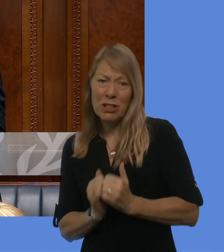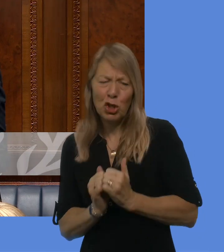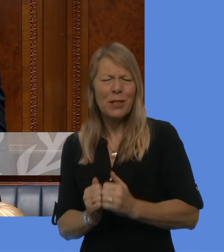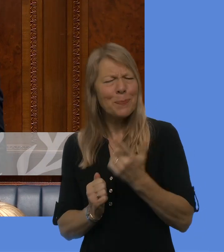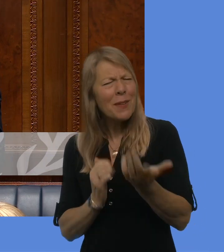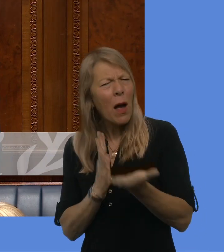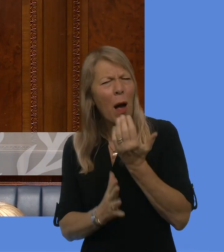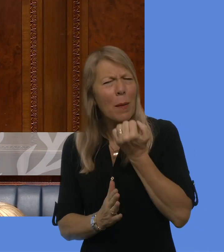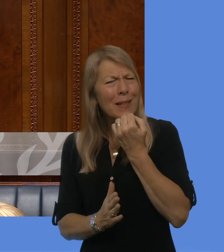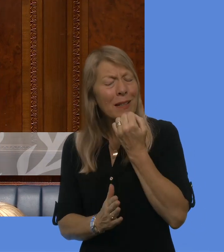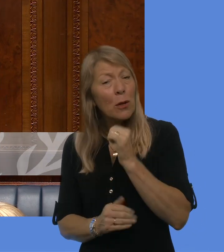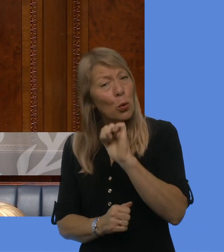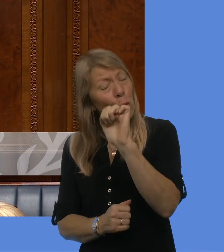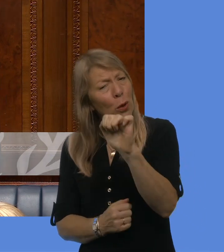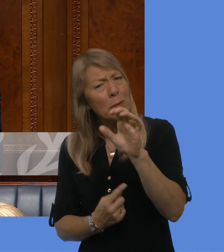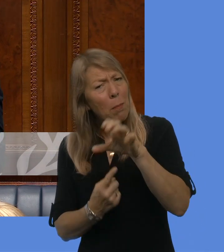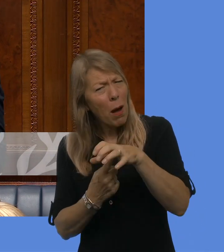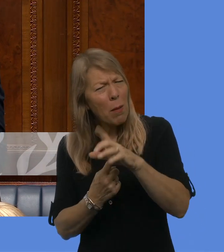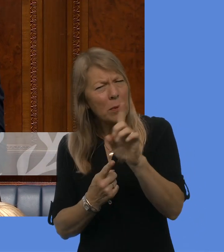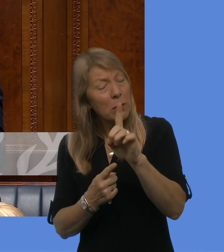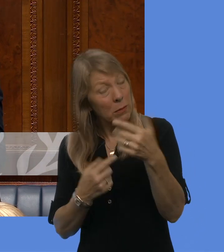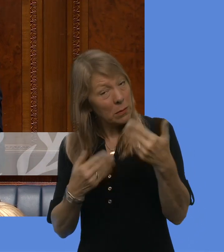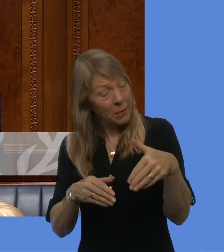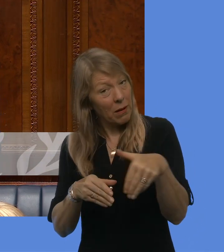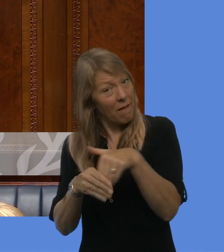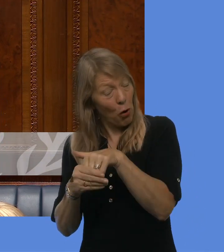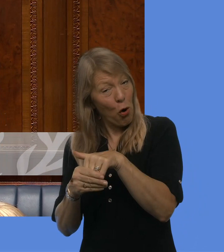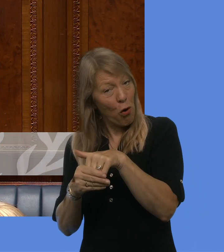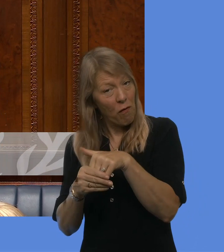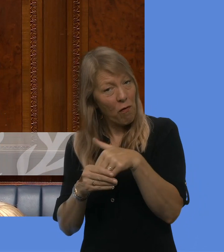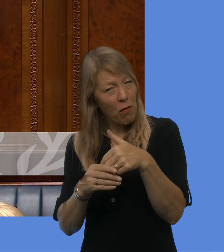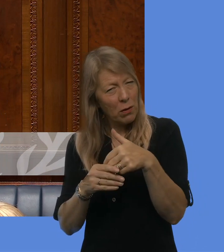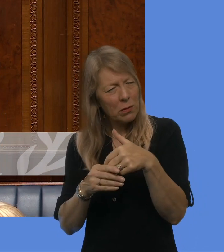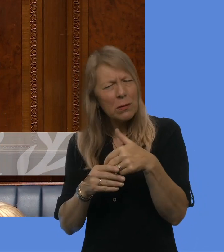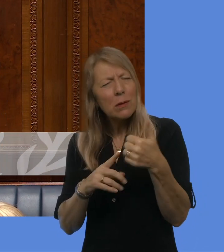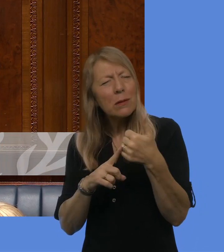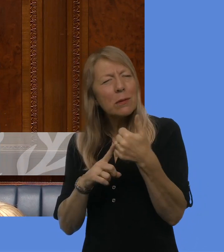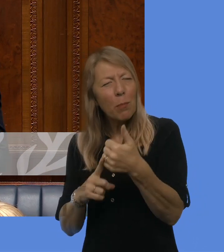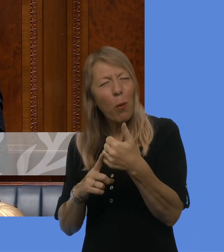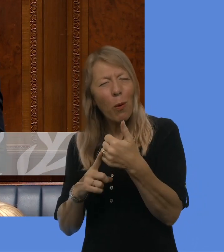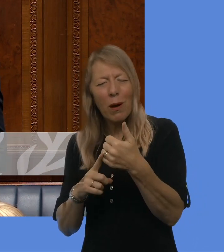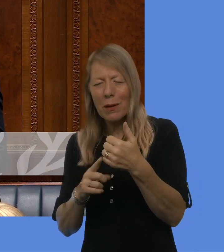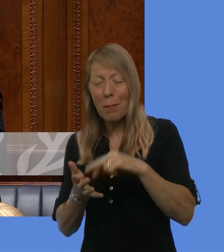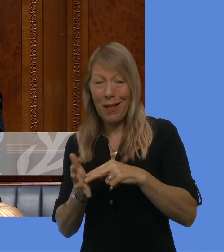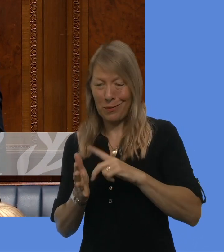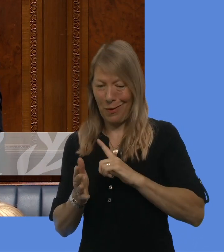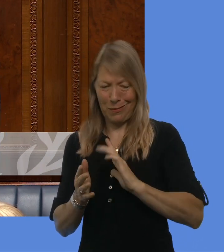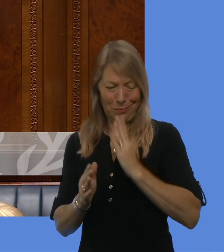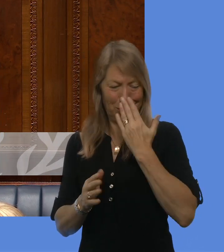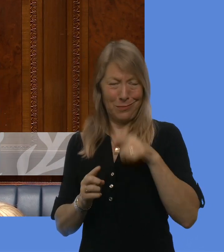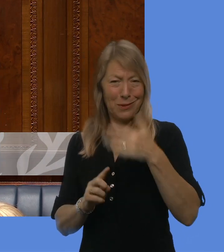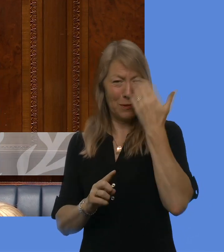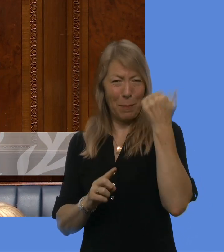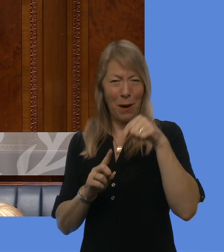involvement that your department has had in supporting initiatives which are run particularly as we approach the summer season